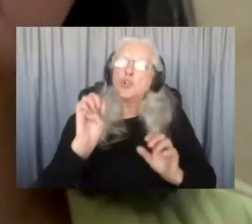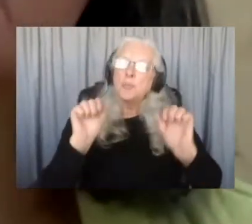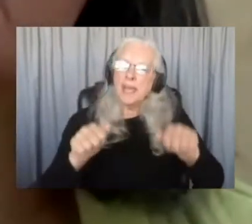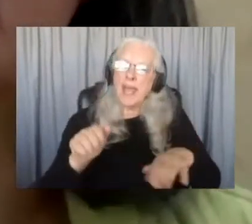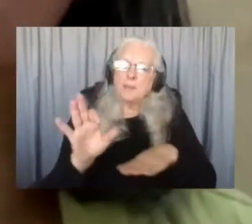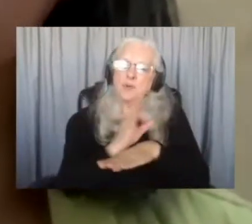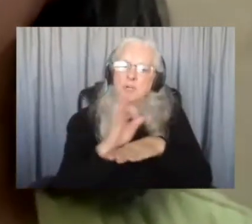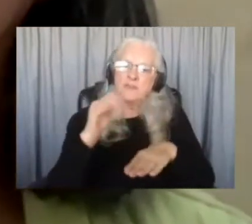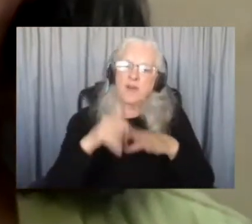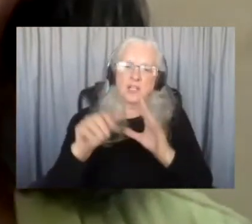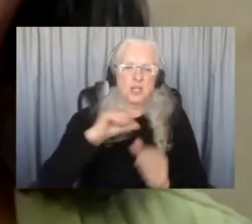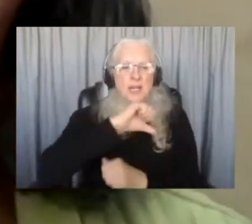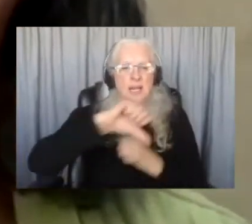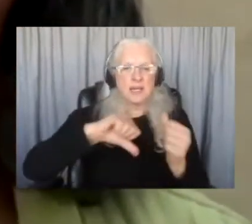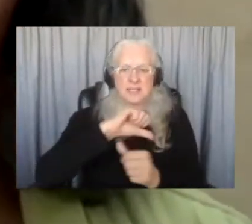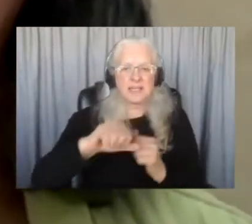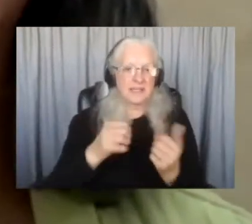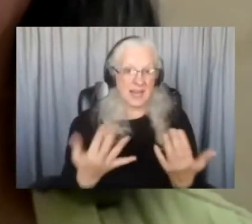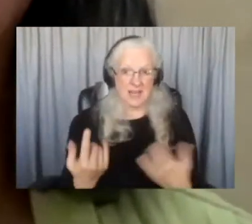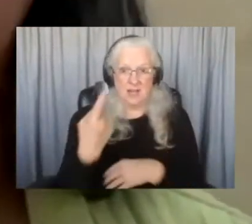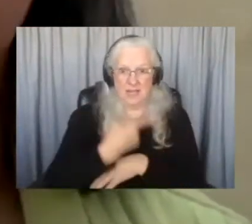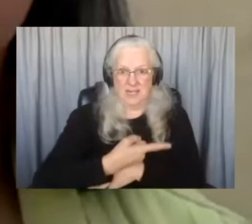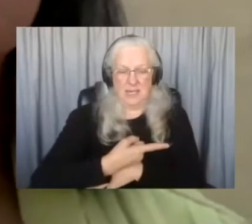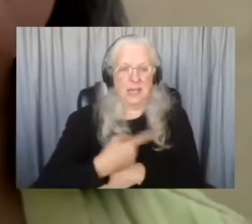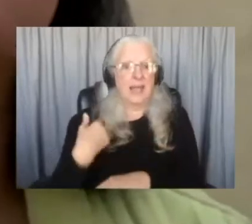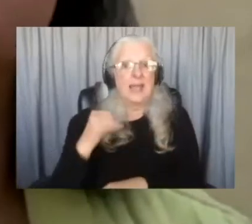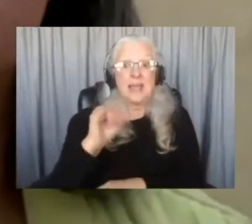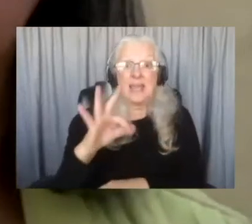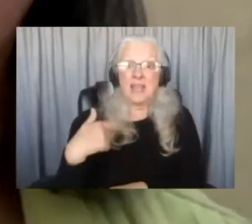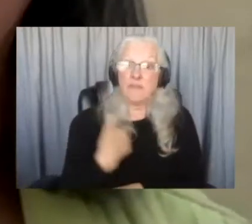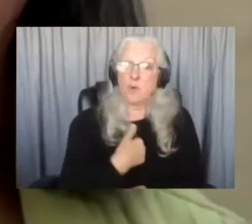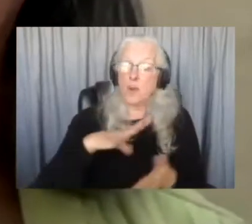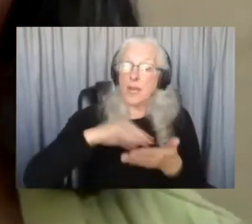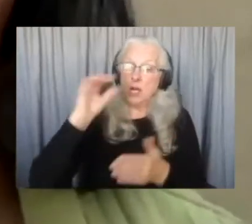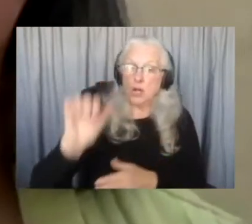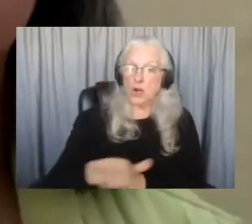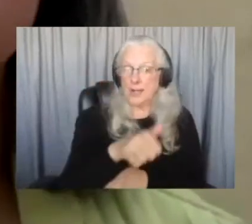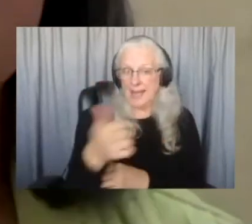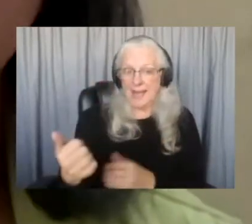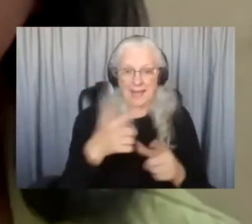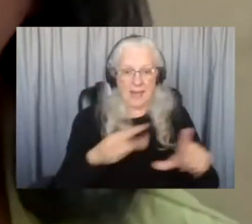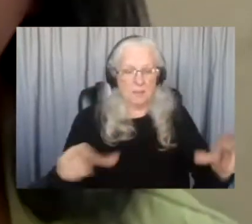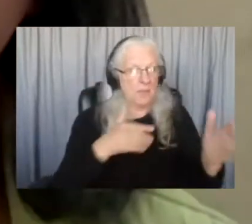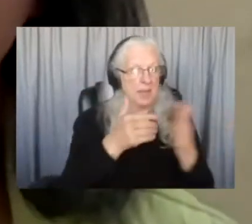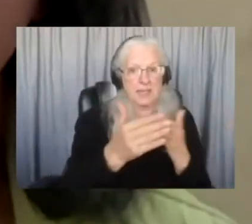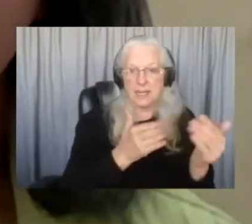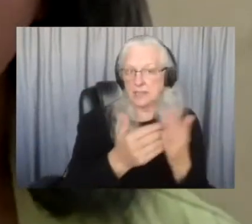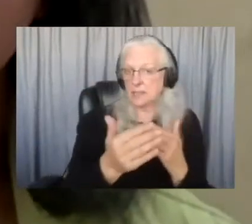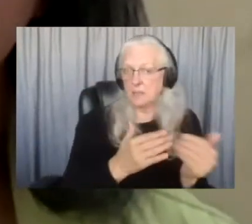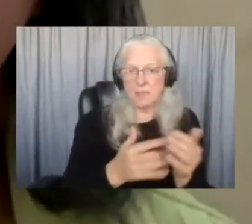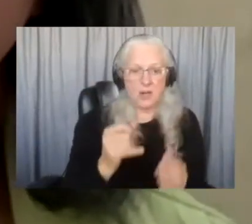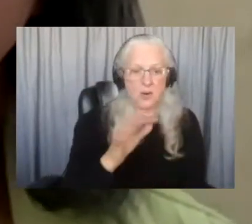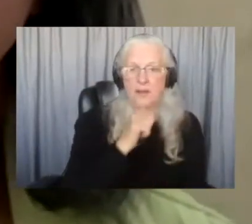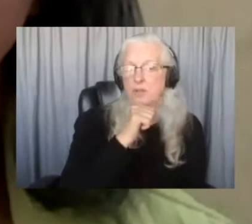today, if we learn another language, whether it's our grandparents' languages,